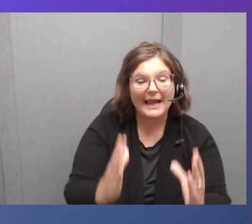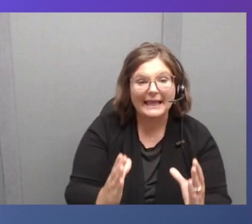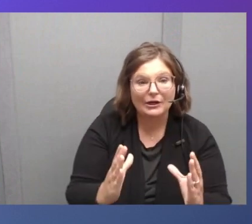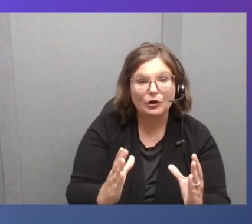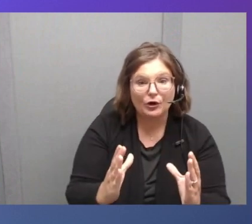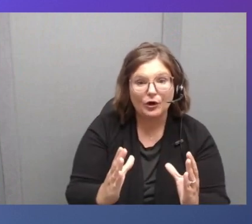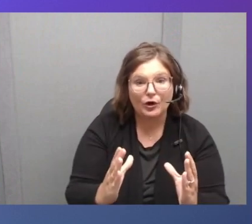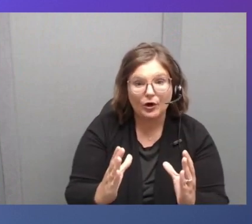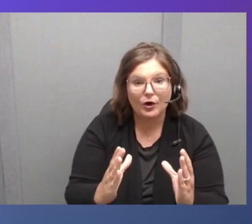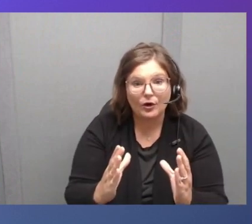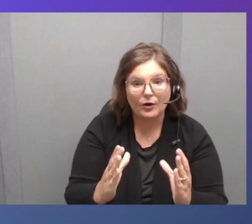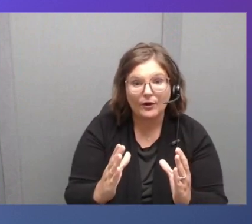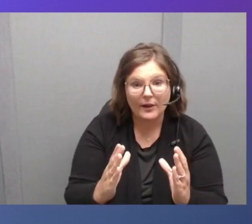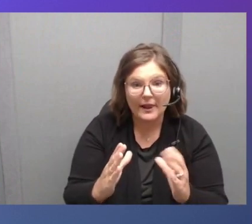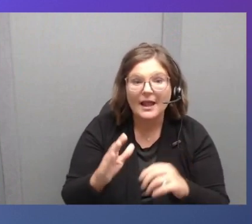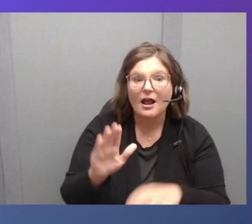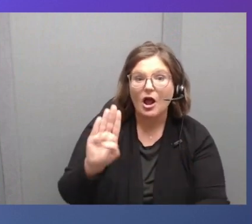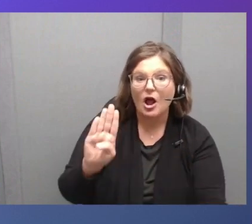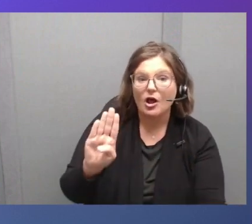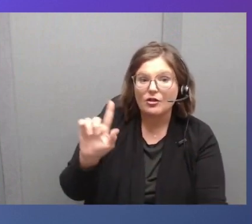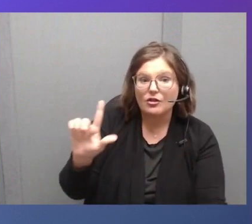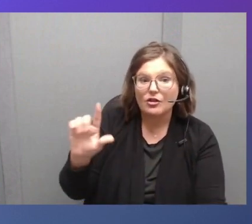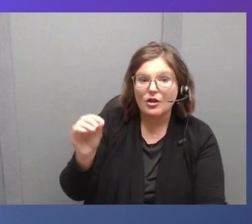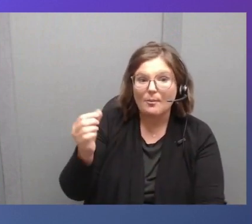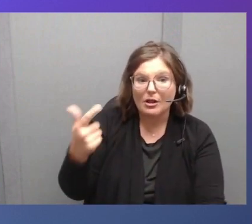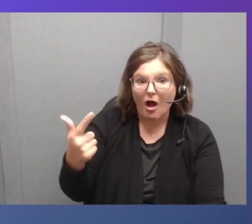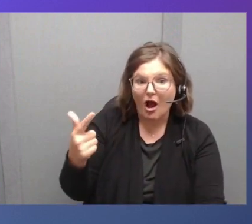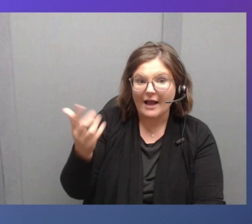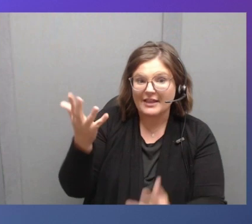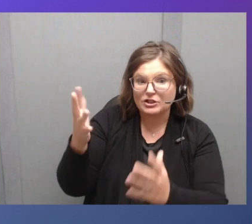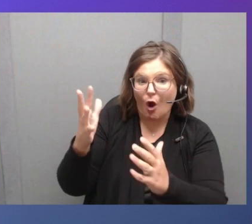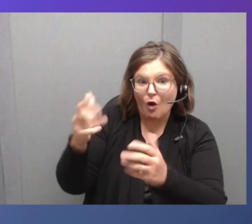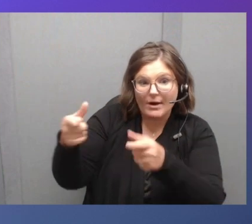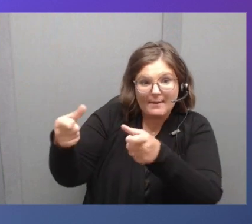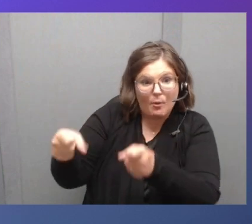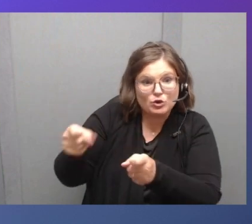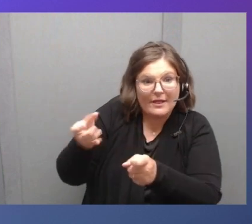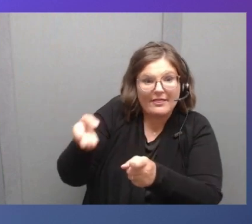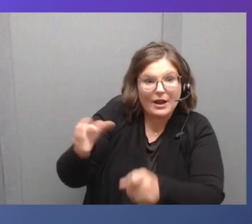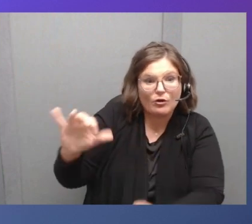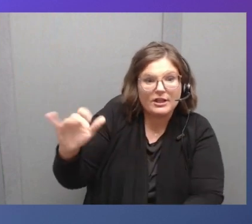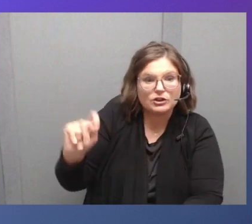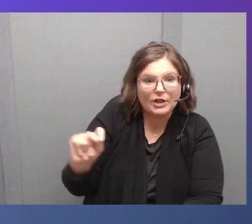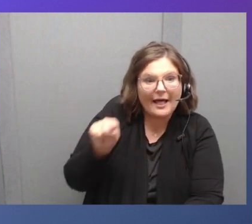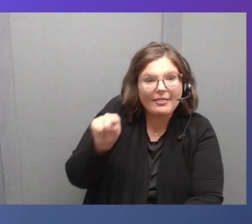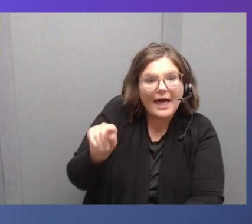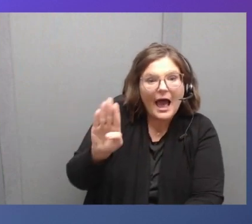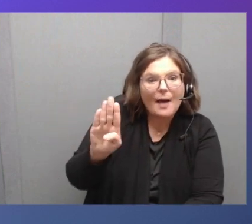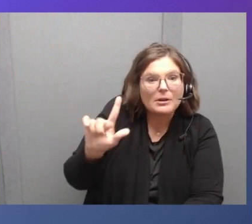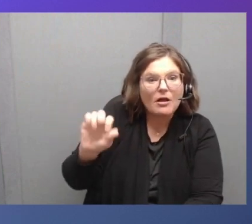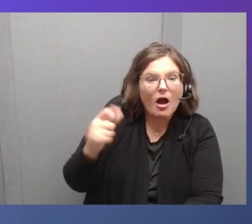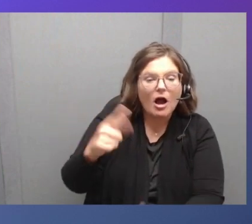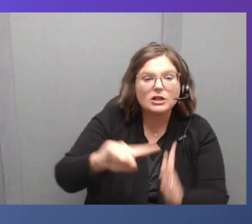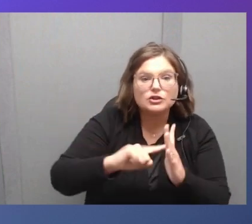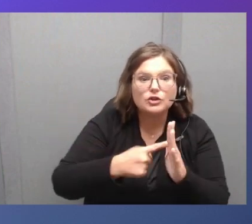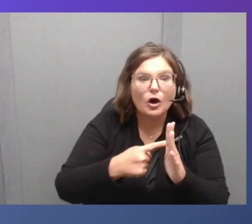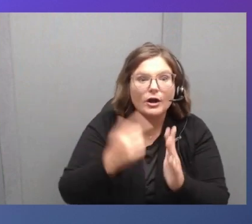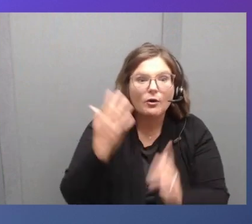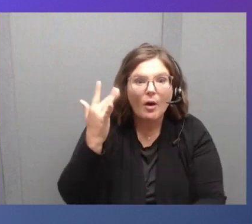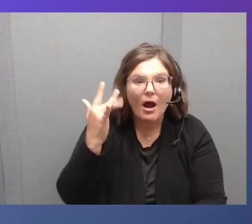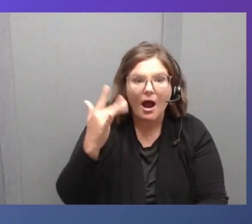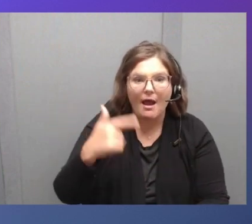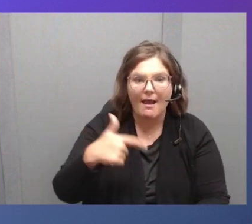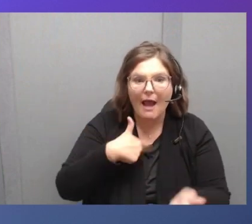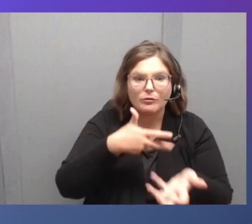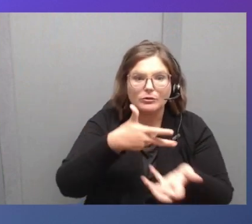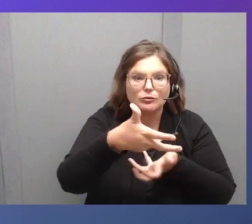that I hope is already being posted in the chat was started because I was collaborating with Verizon, and Verizon asked me, hey, how do we extend